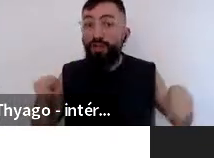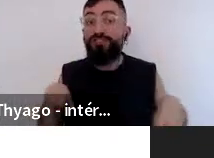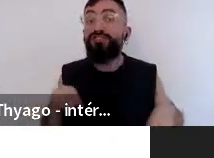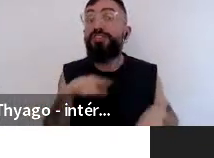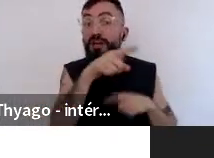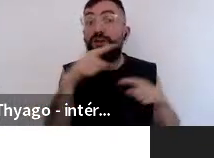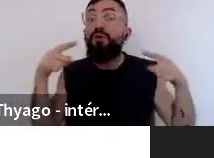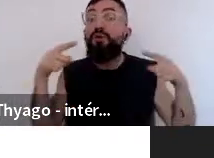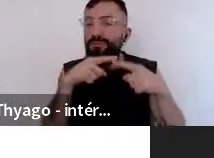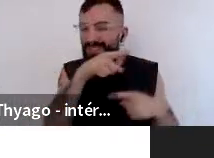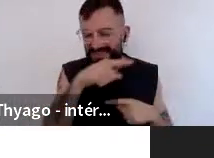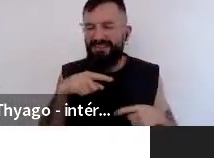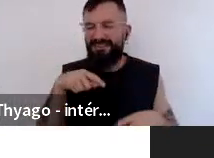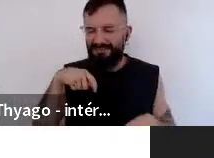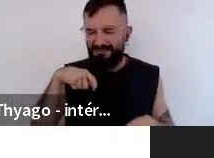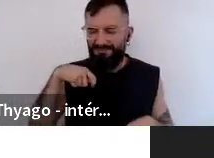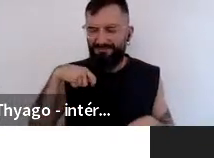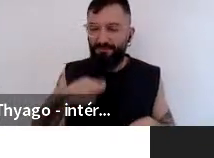called SIC